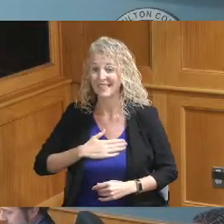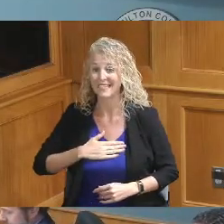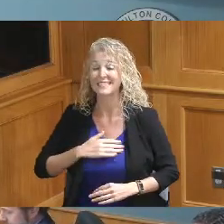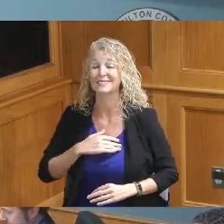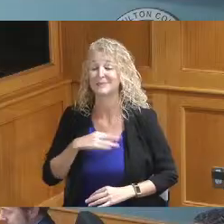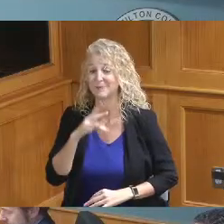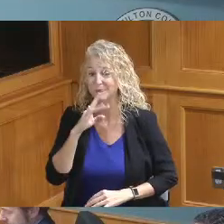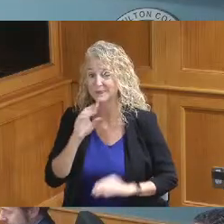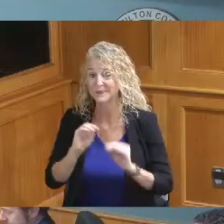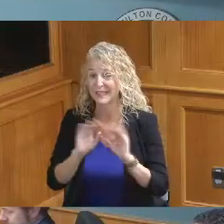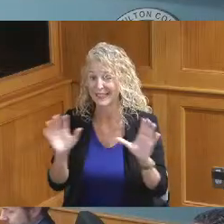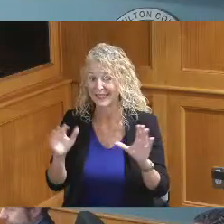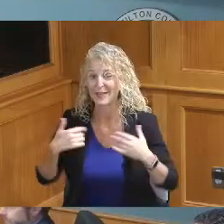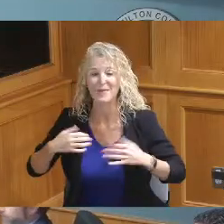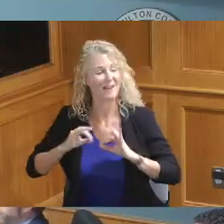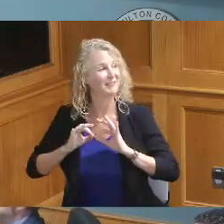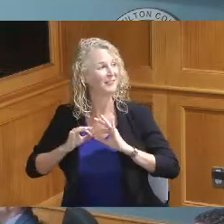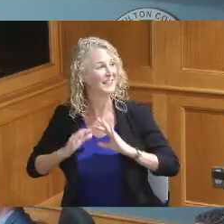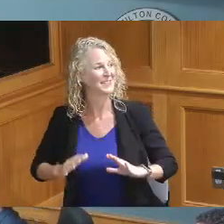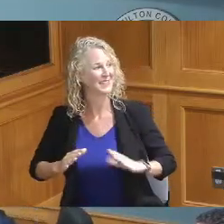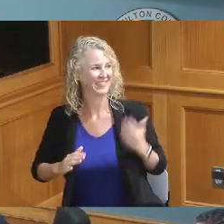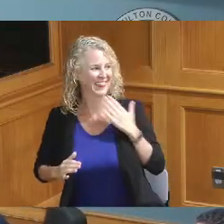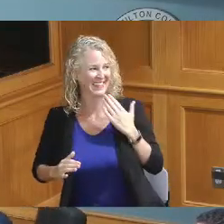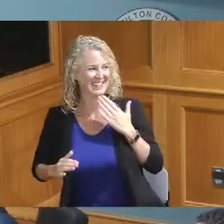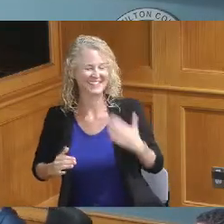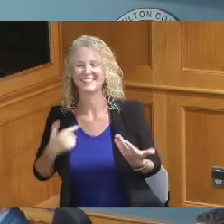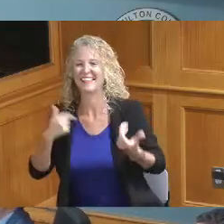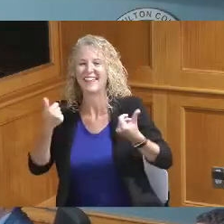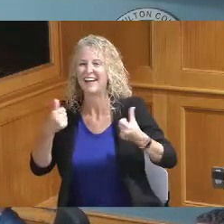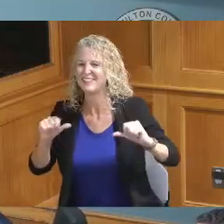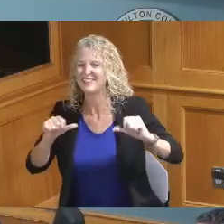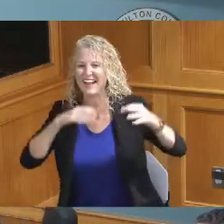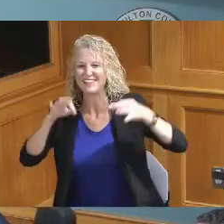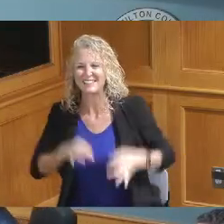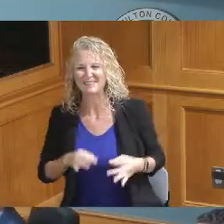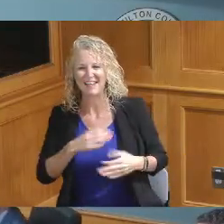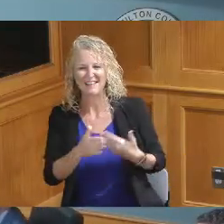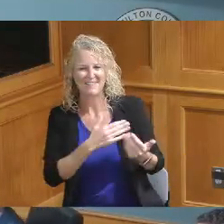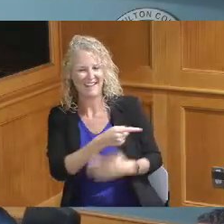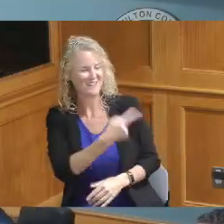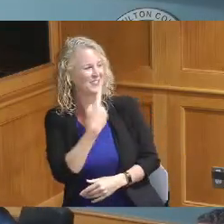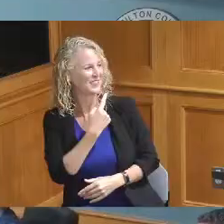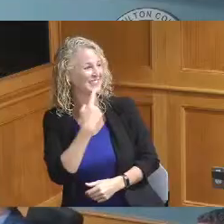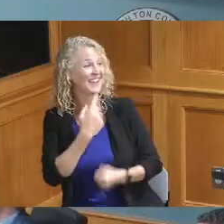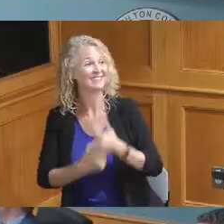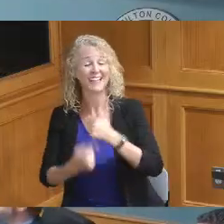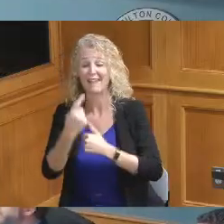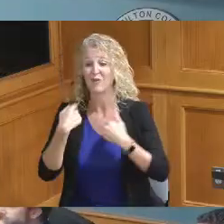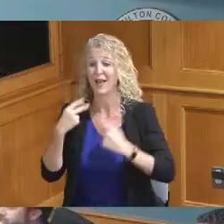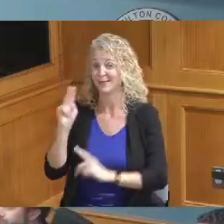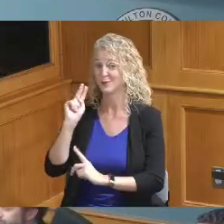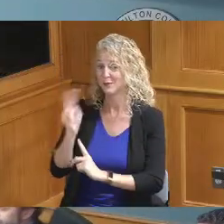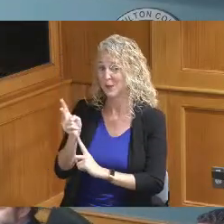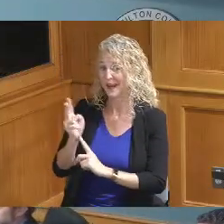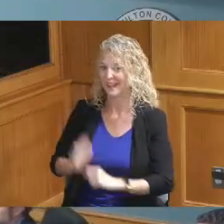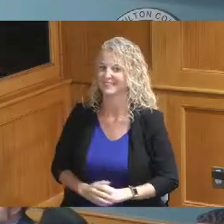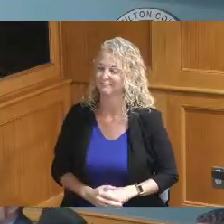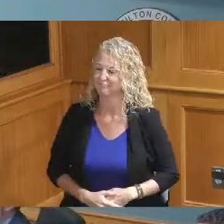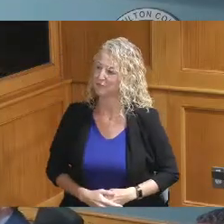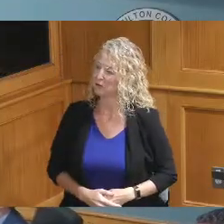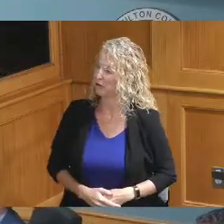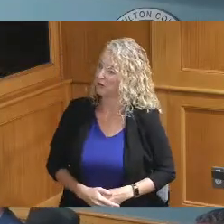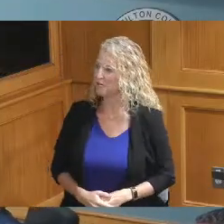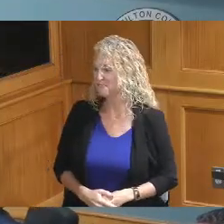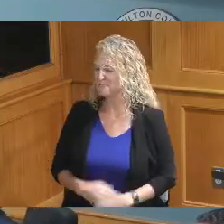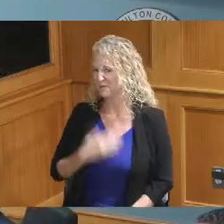clearly. We've got interpreters in the back of the room that are trying to capture what you're saying, and everyone will have the pleasure of the floor for 2 minutes.